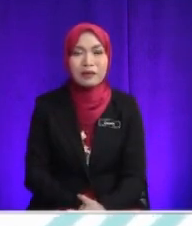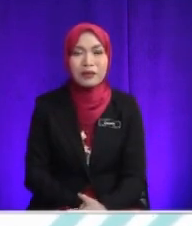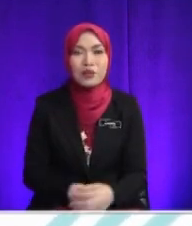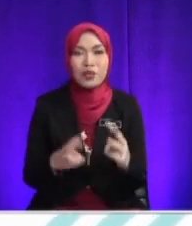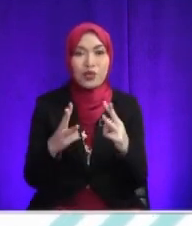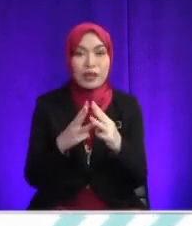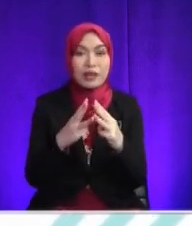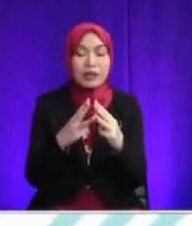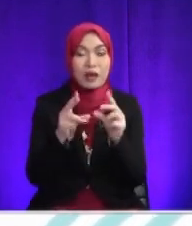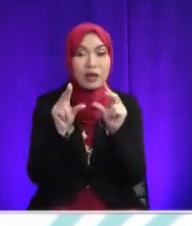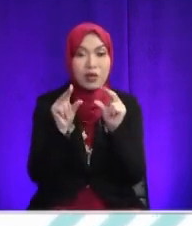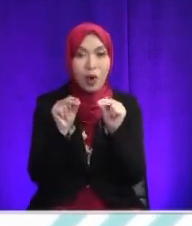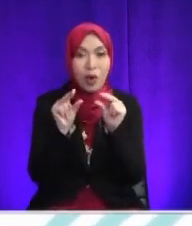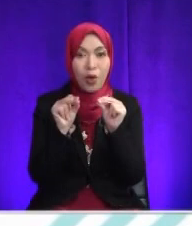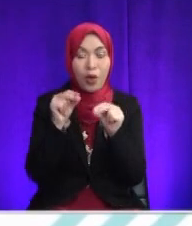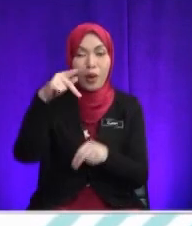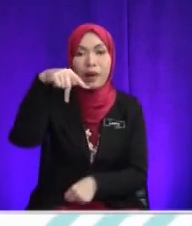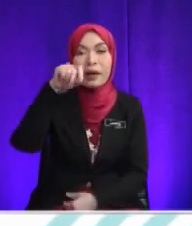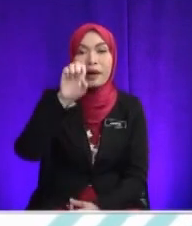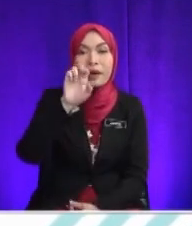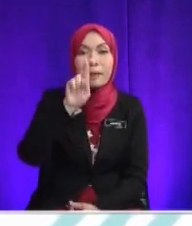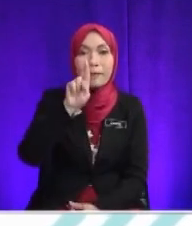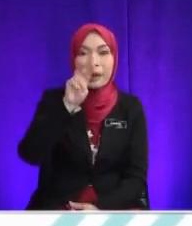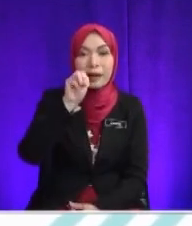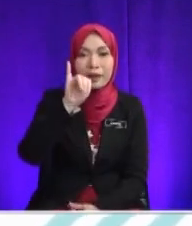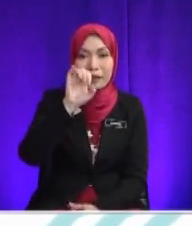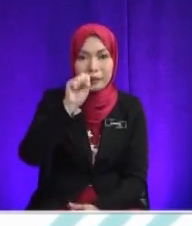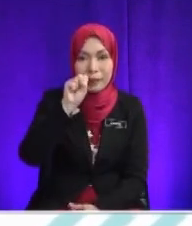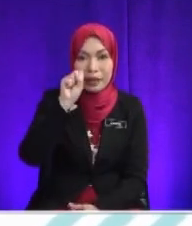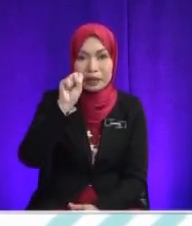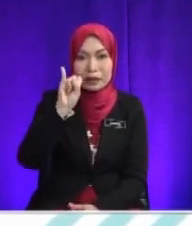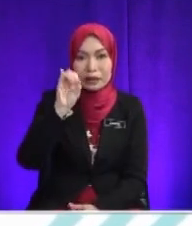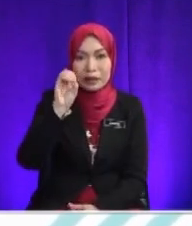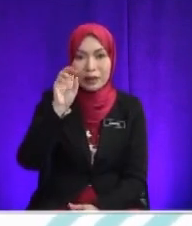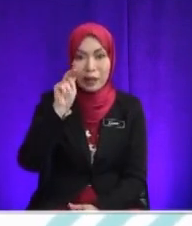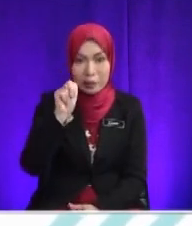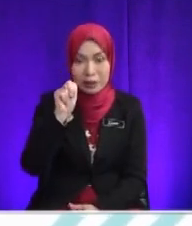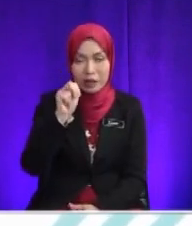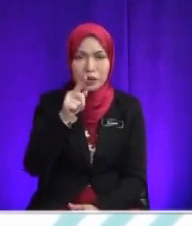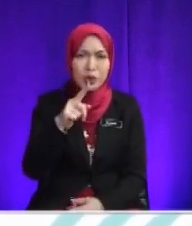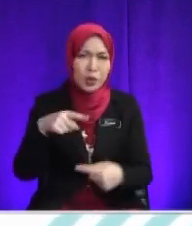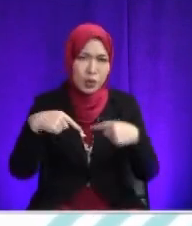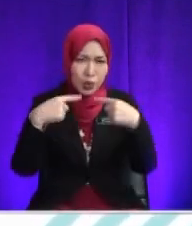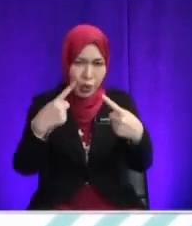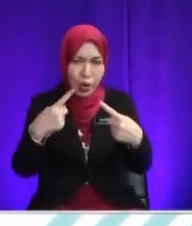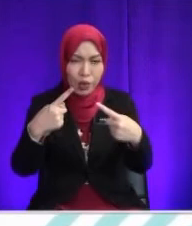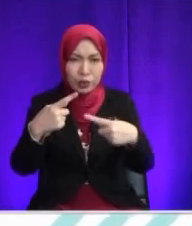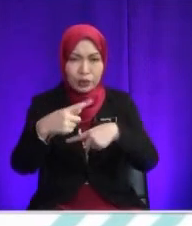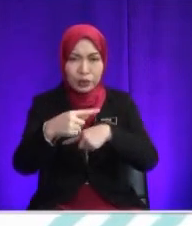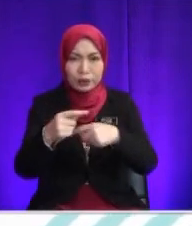Okay, Iza is like red. She's like, oh, let me see my friend's answer first. Okay, red, red. Should I repeat? Should I